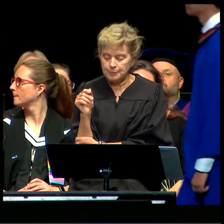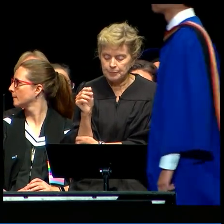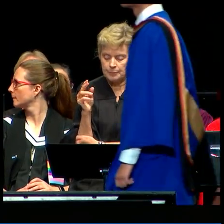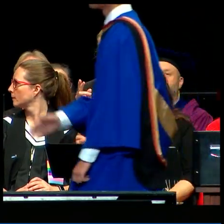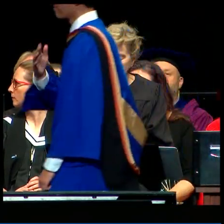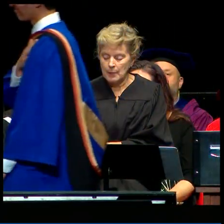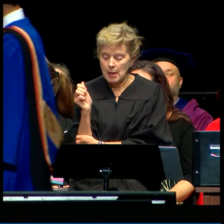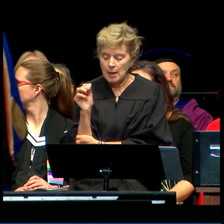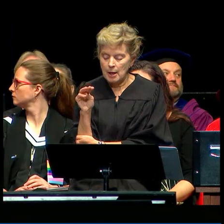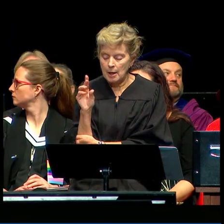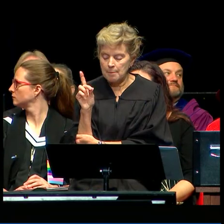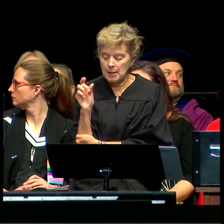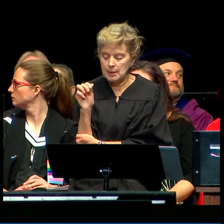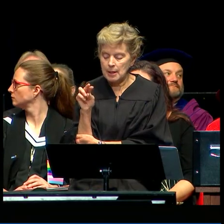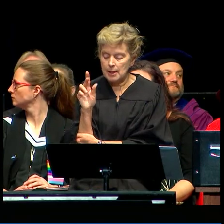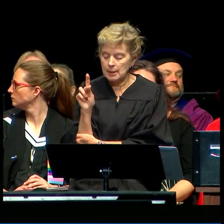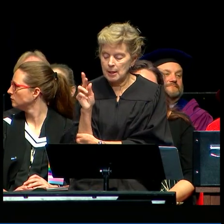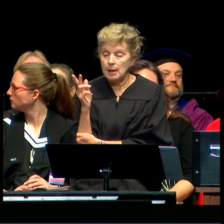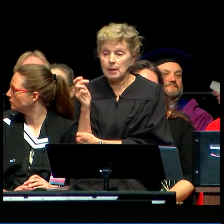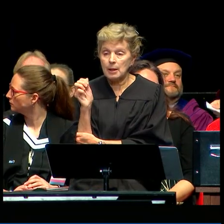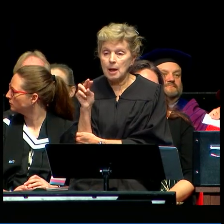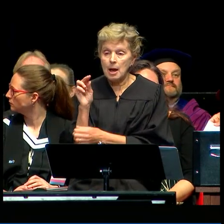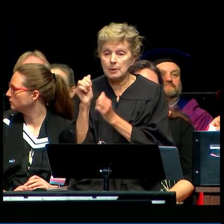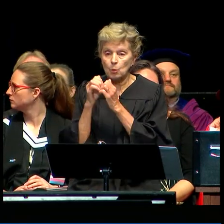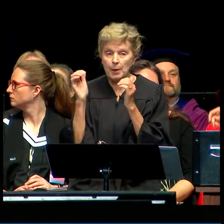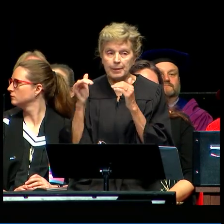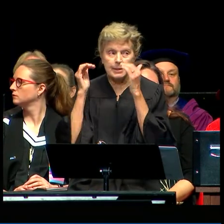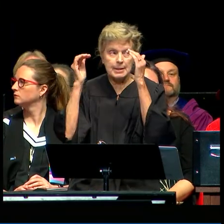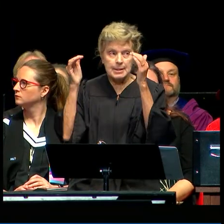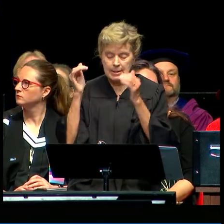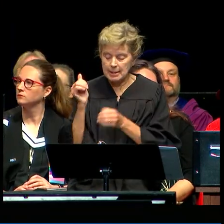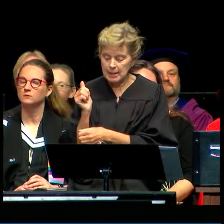Hamdan Khan, with distinction.